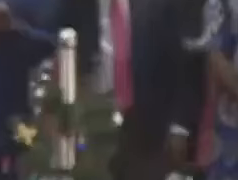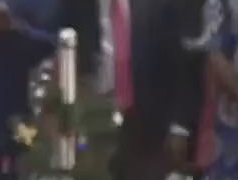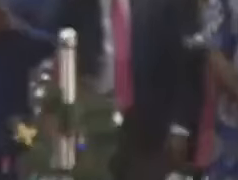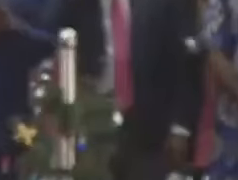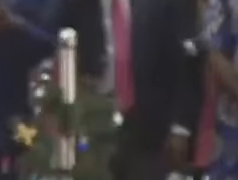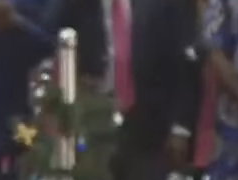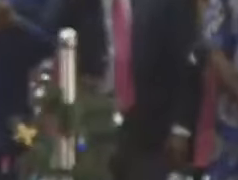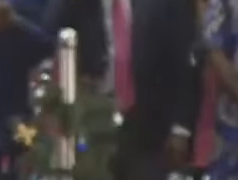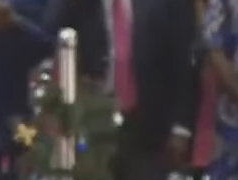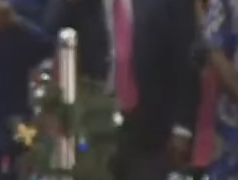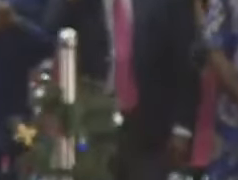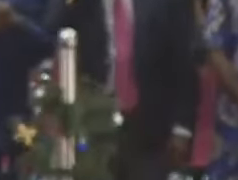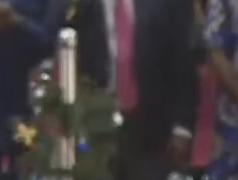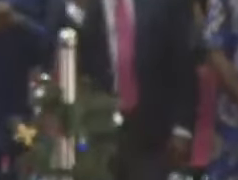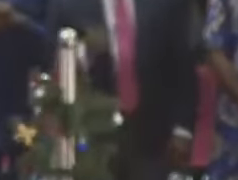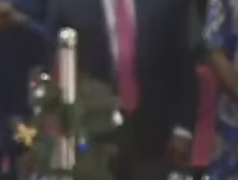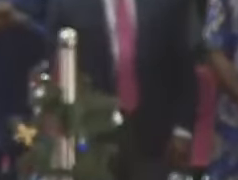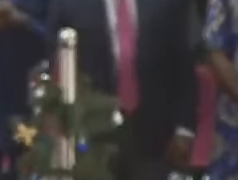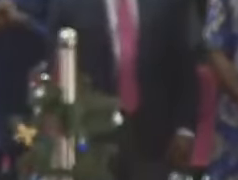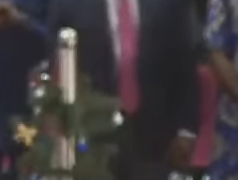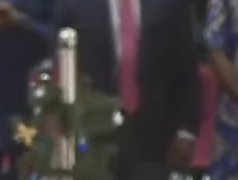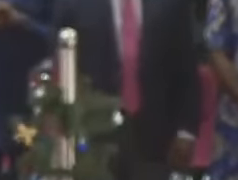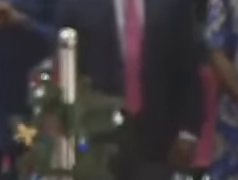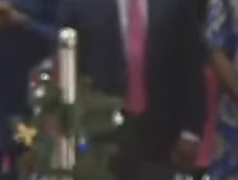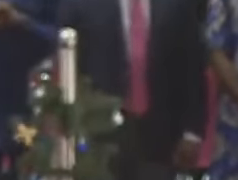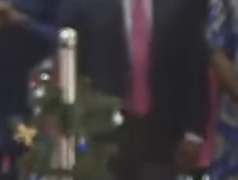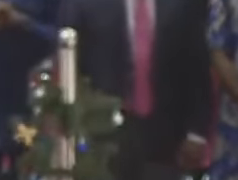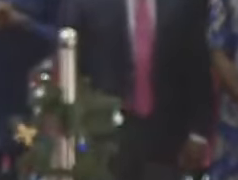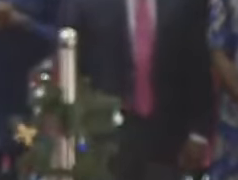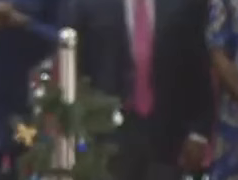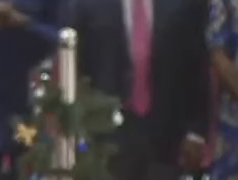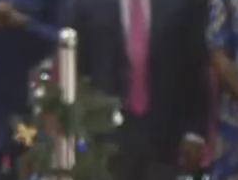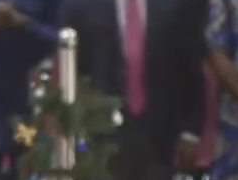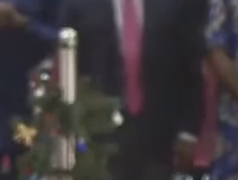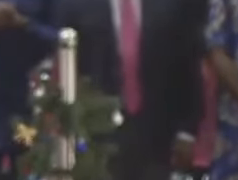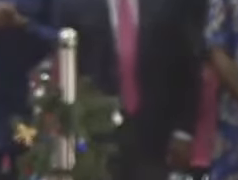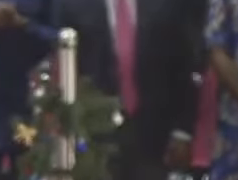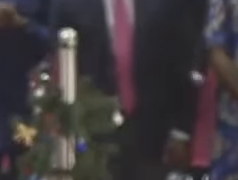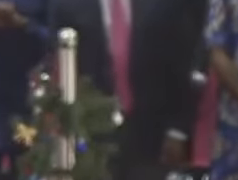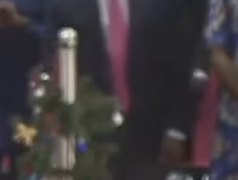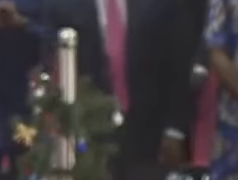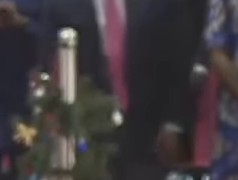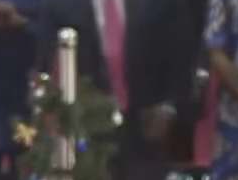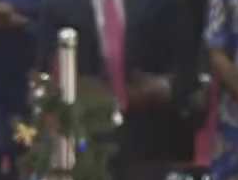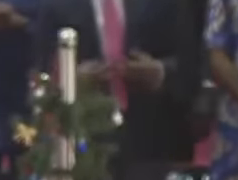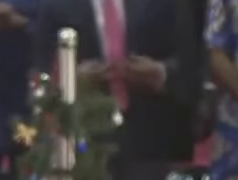My Father, my God, I decree that beginning from this moment,